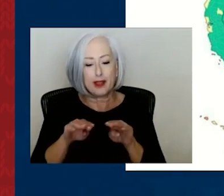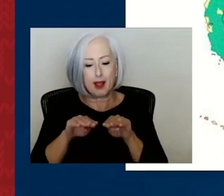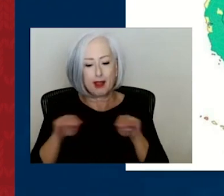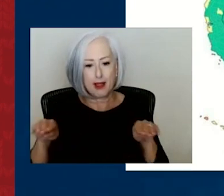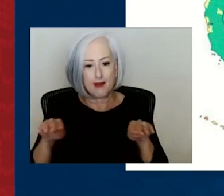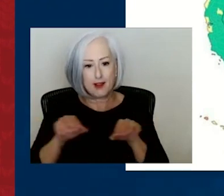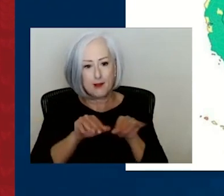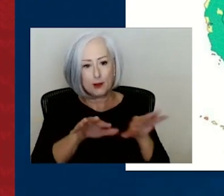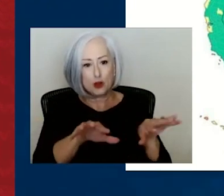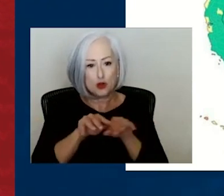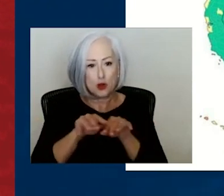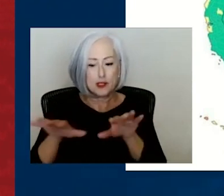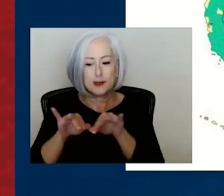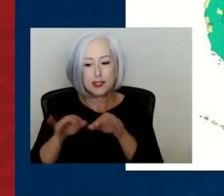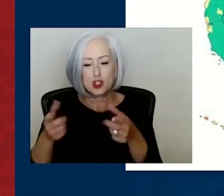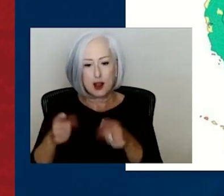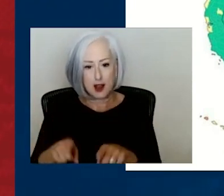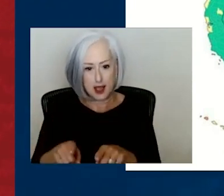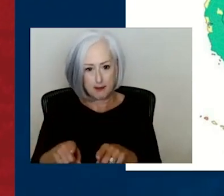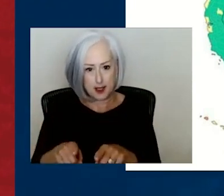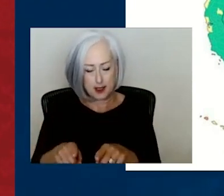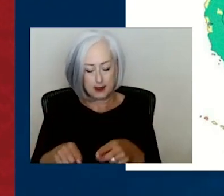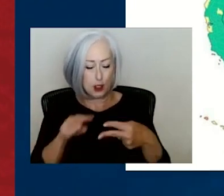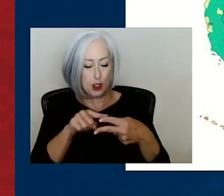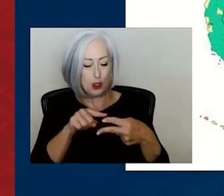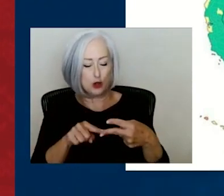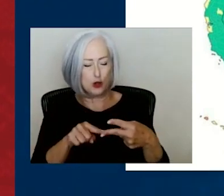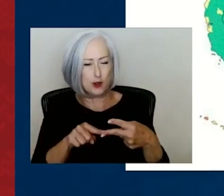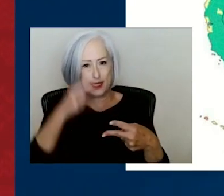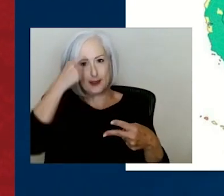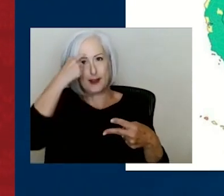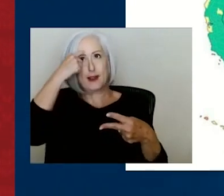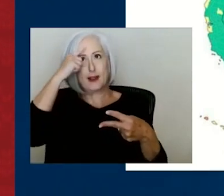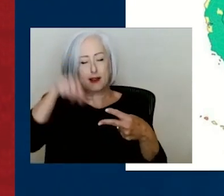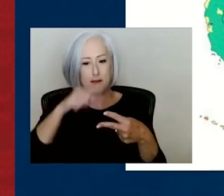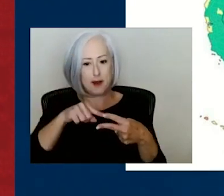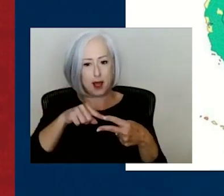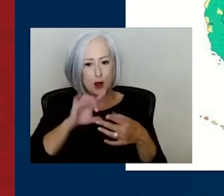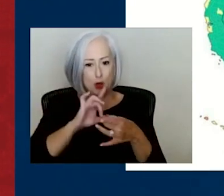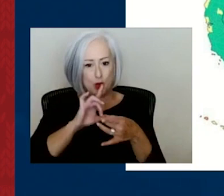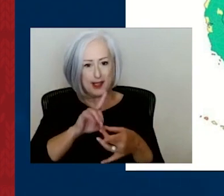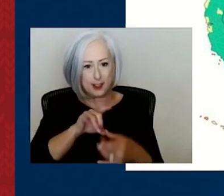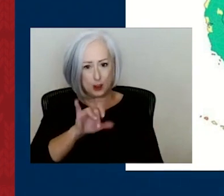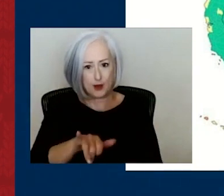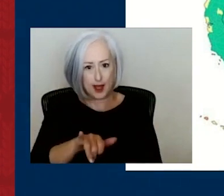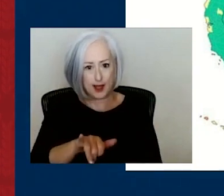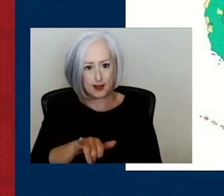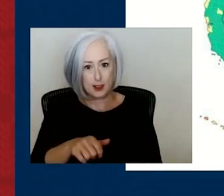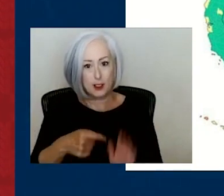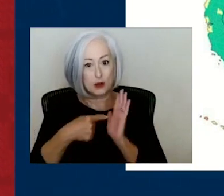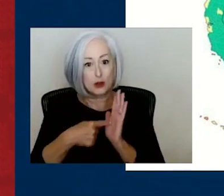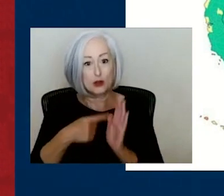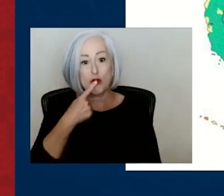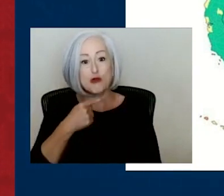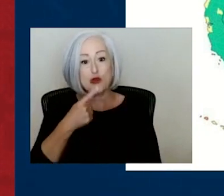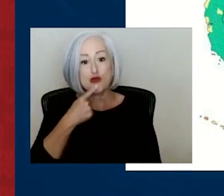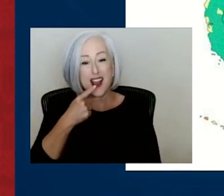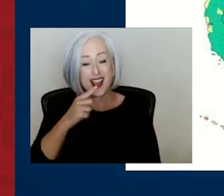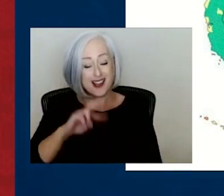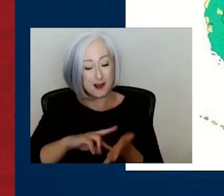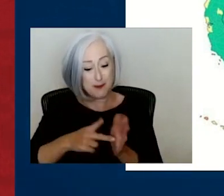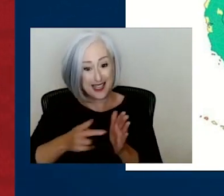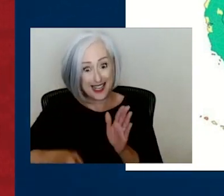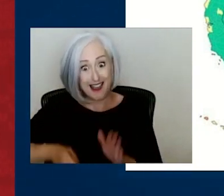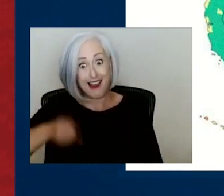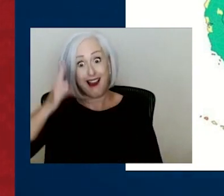So essentially there were two factors that were taken into account to give you whether the red or the high transmission rate or